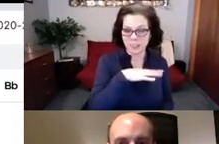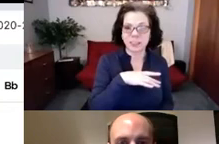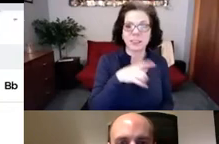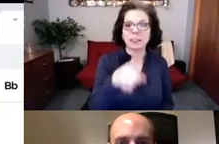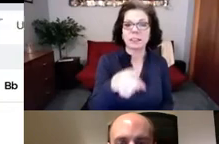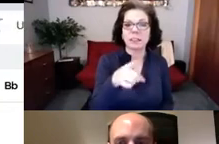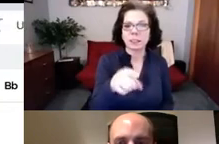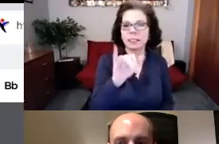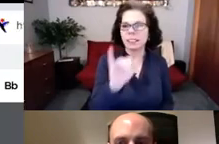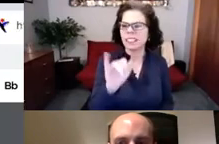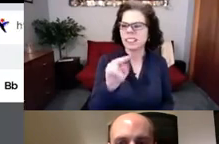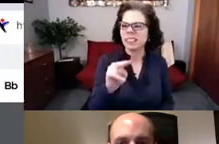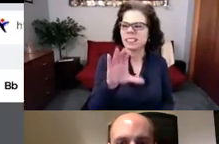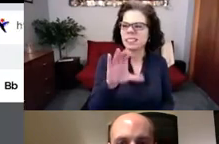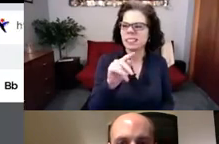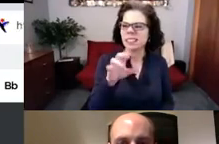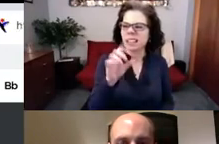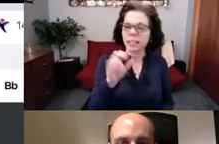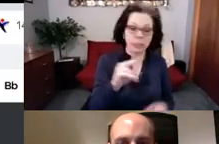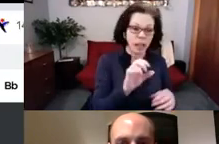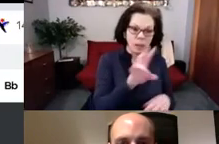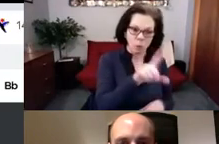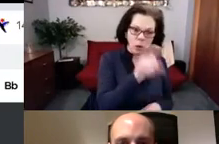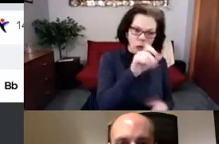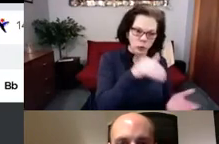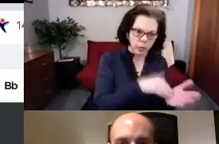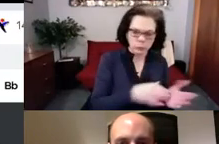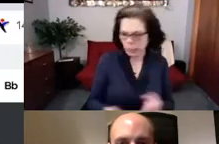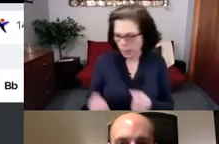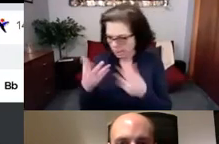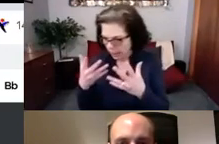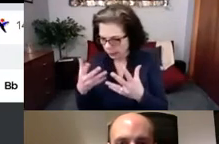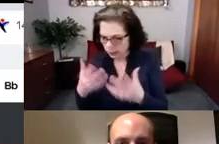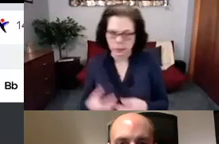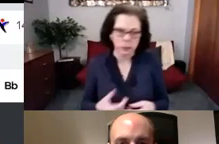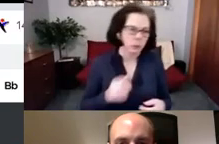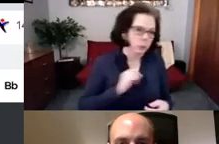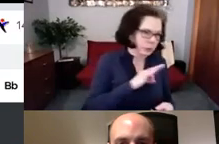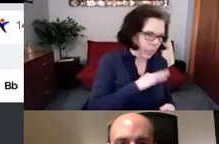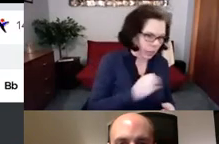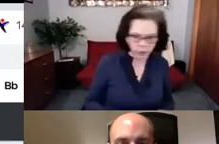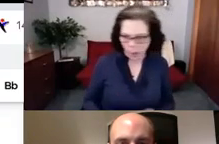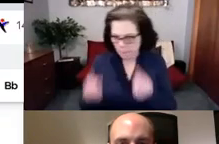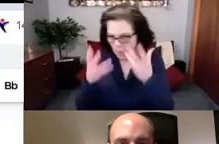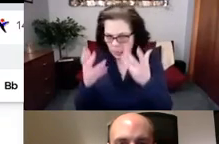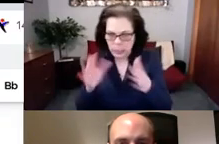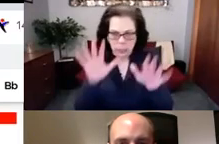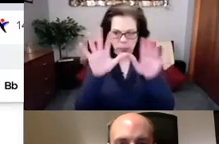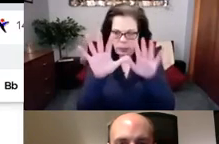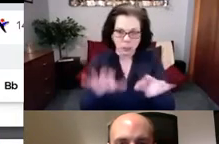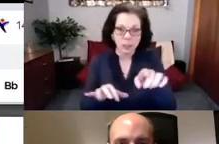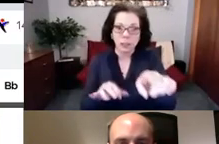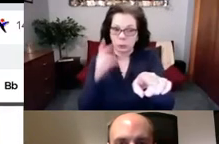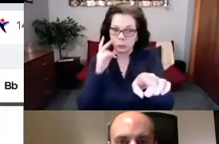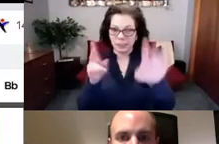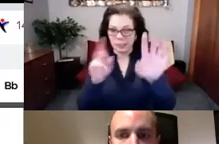incident rate, and then how does that relate to numbers or cases of staff and within schools? All of that matters.